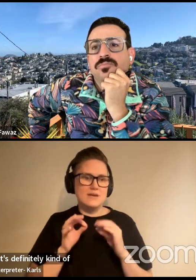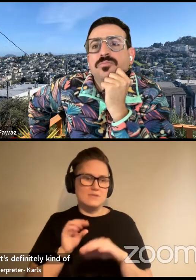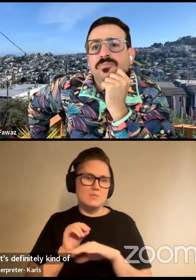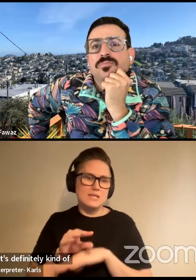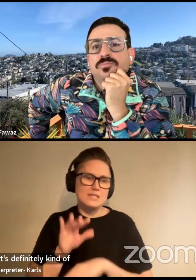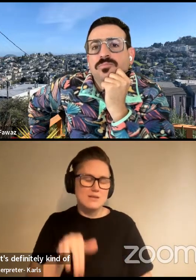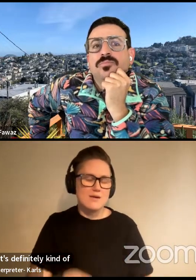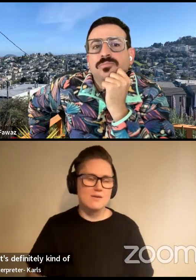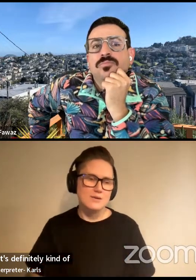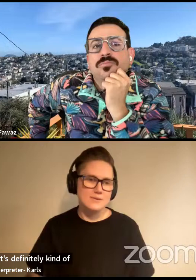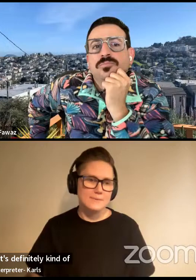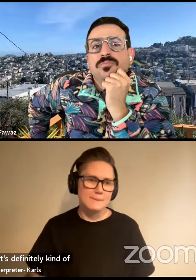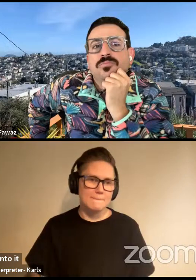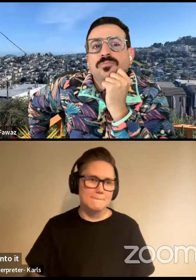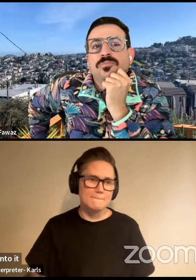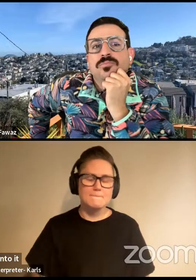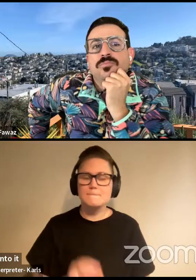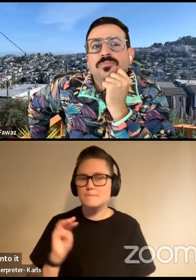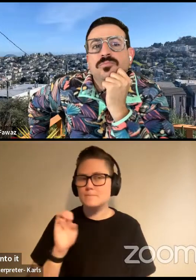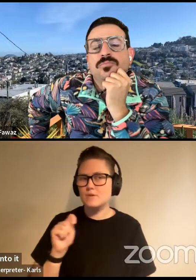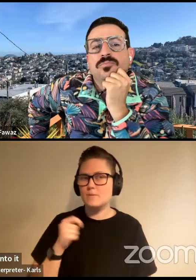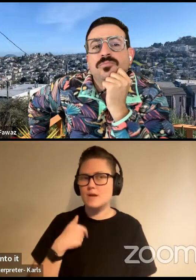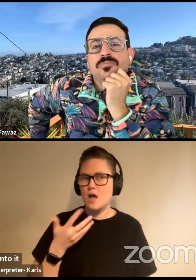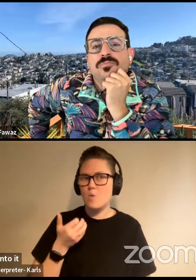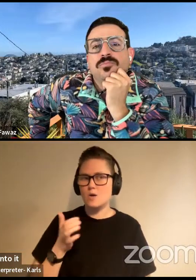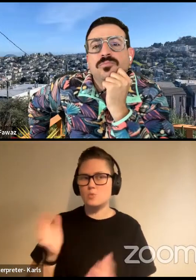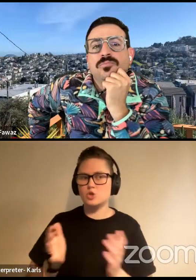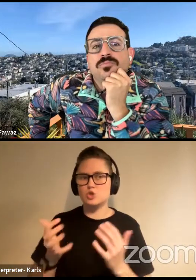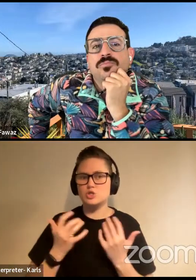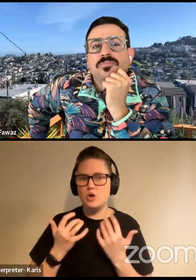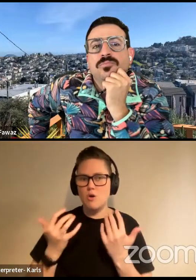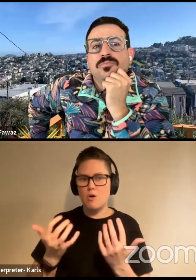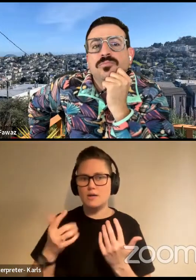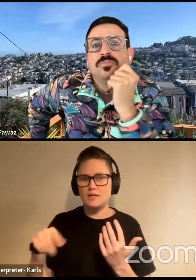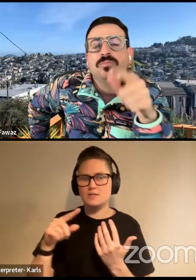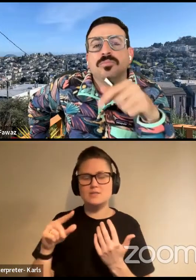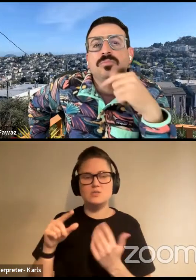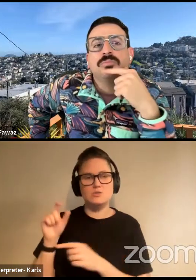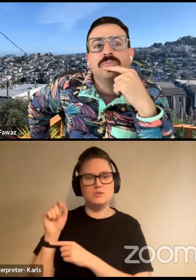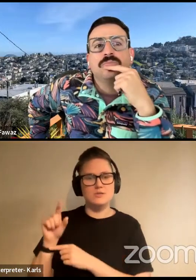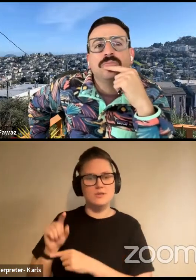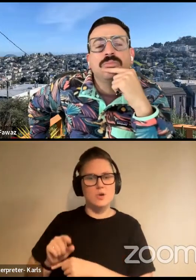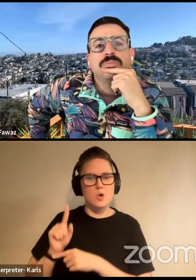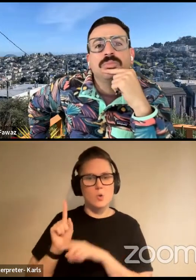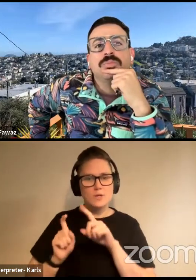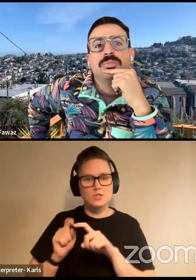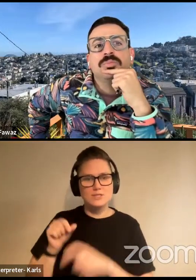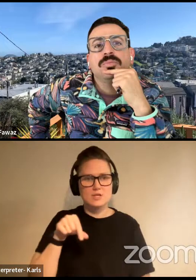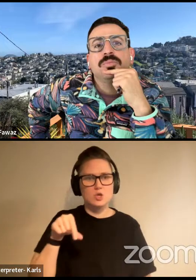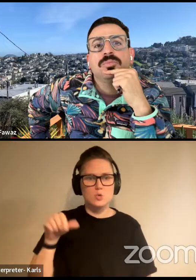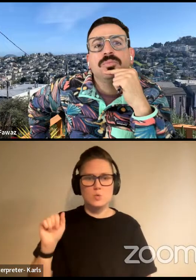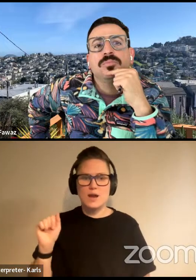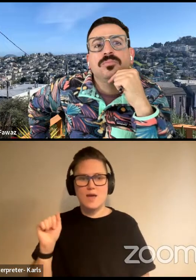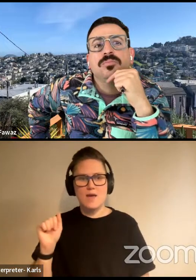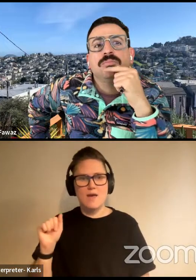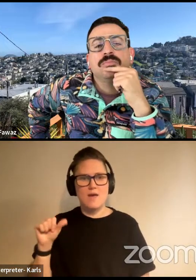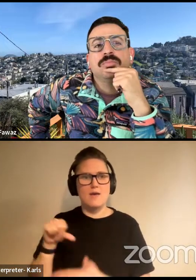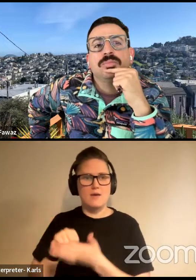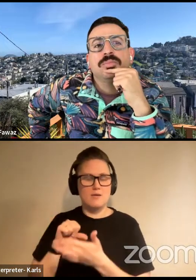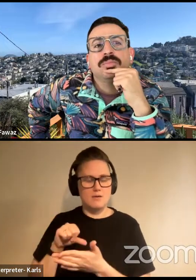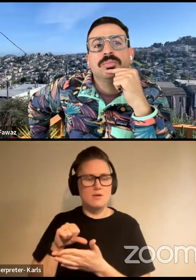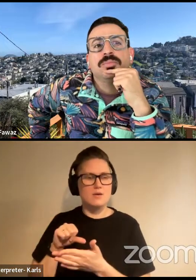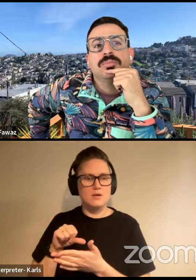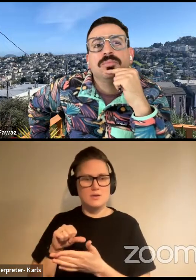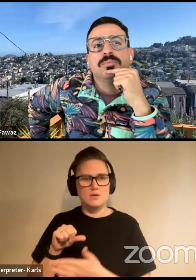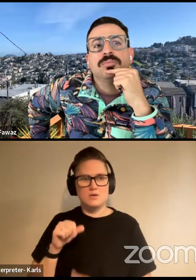it. I want to encourage the audience to put your questions in the question and answer box wherever